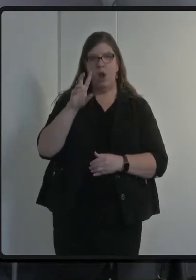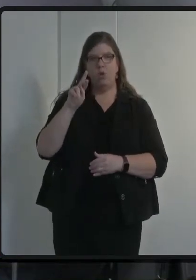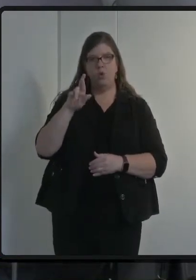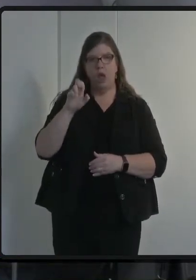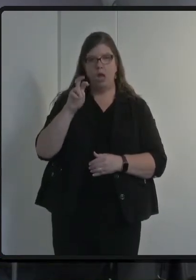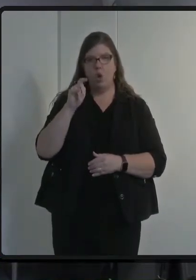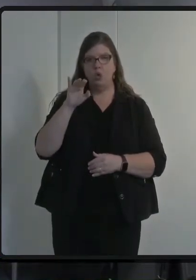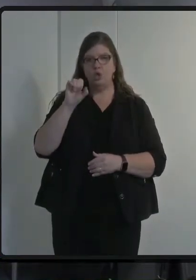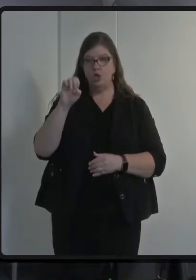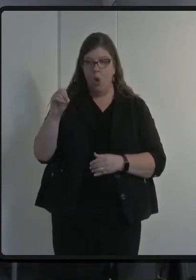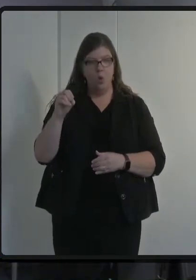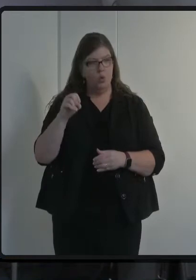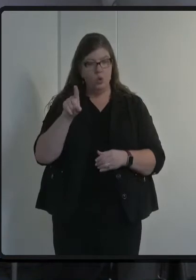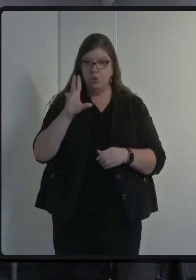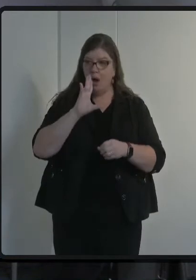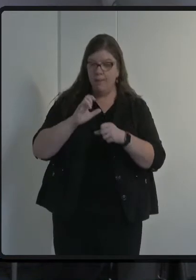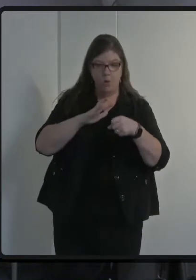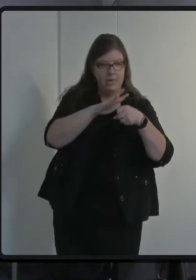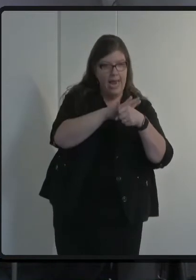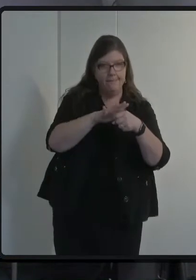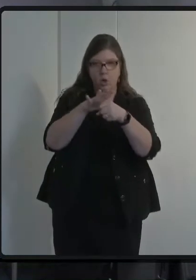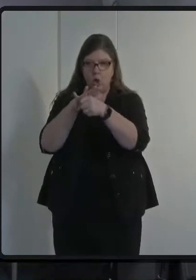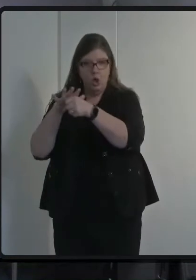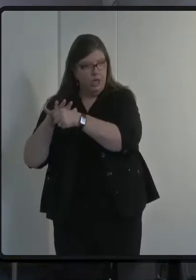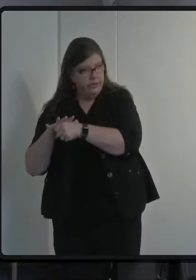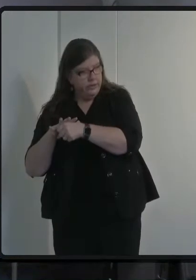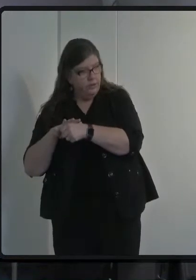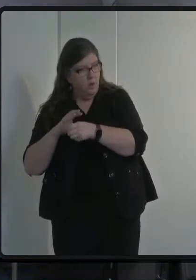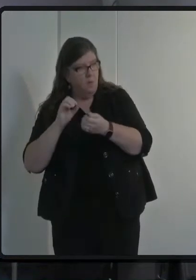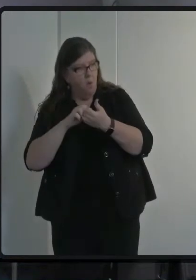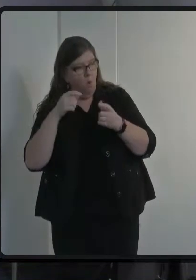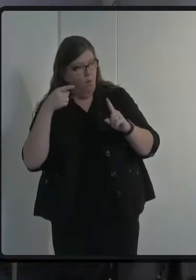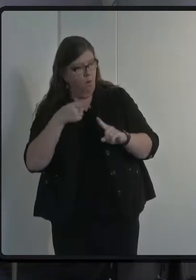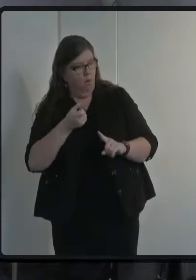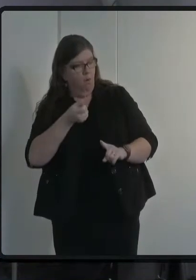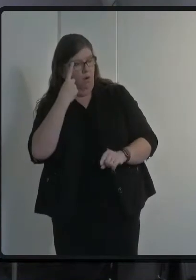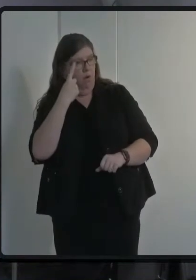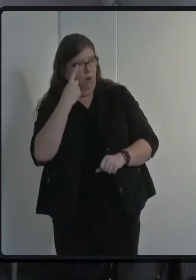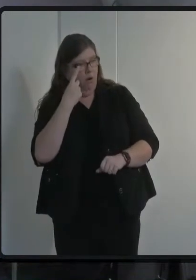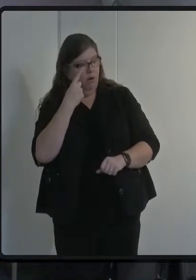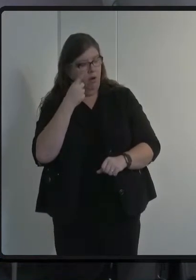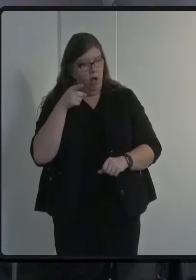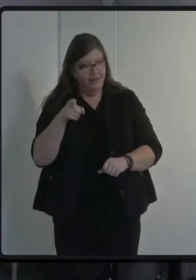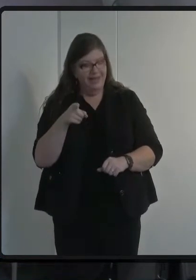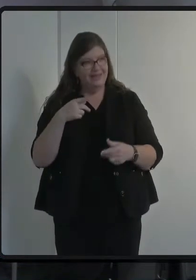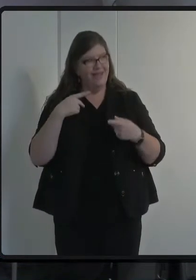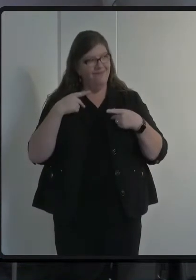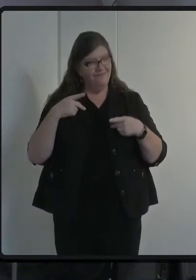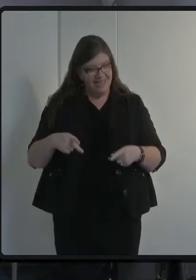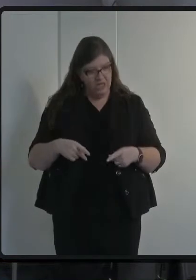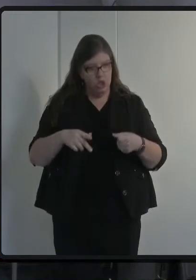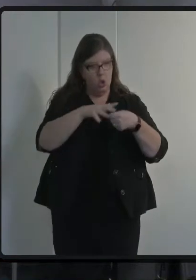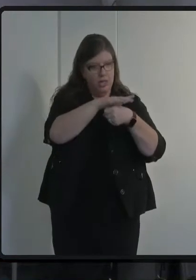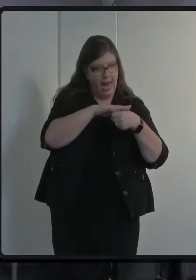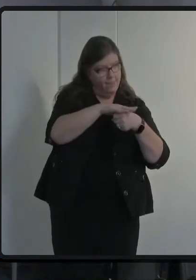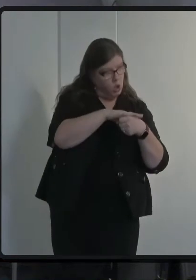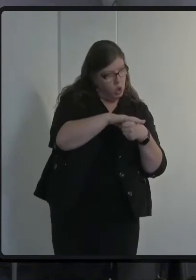talk about neighborhoods, can you just give us a little more understanding of that? Are these physical neighborhoods? Are